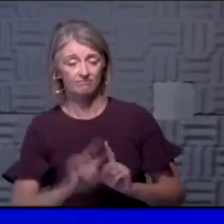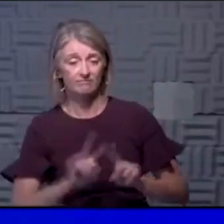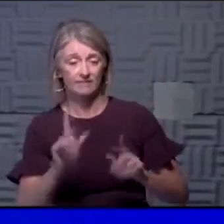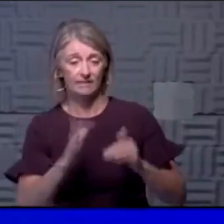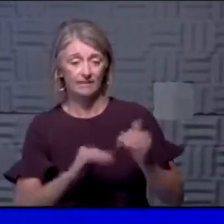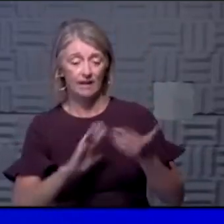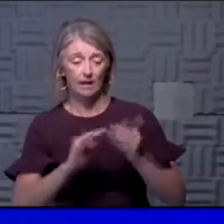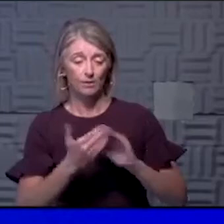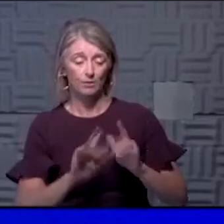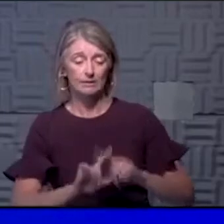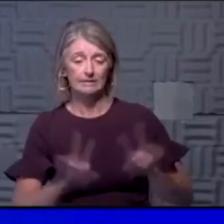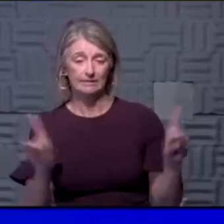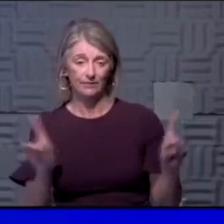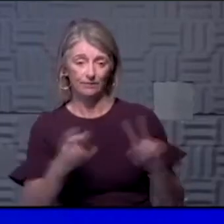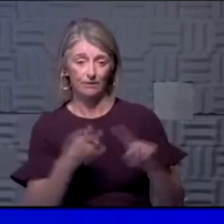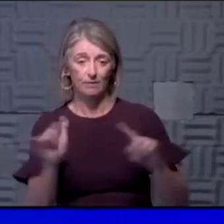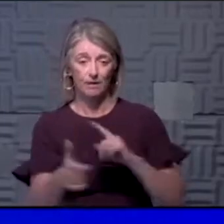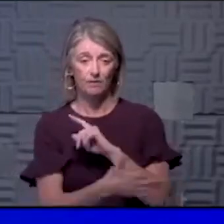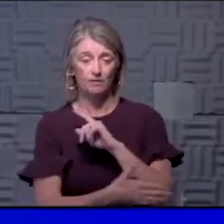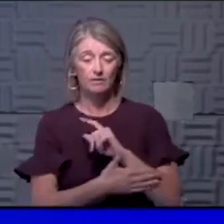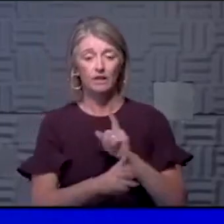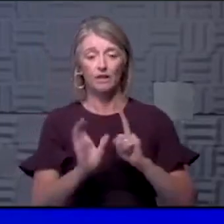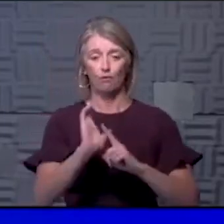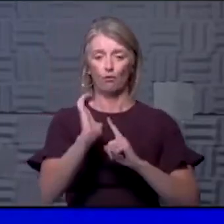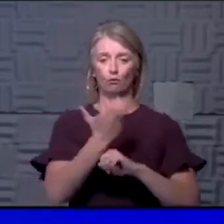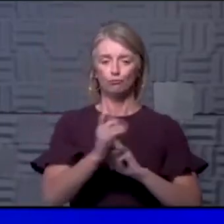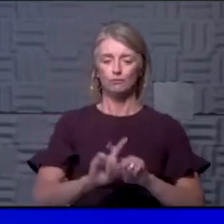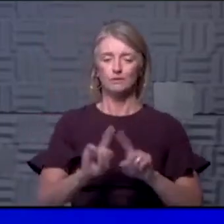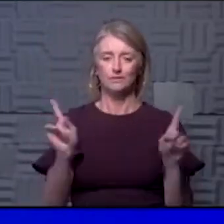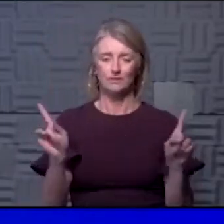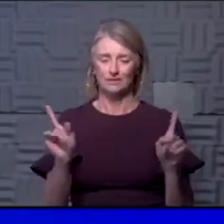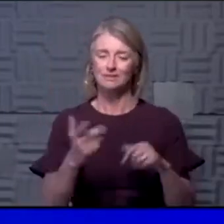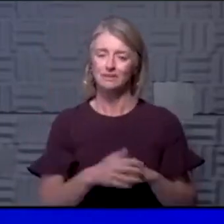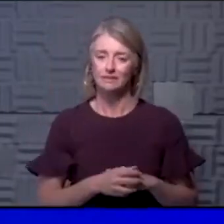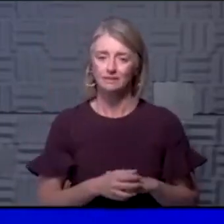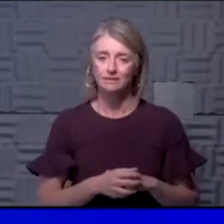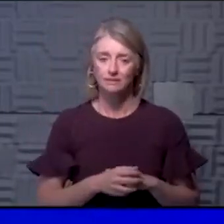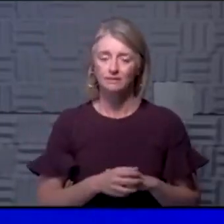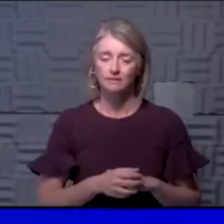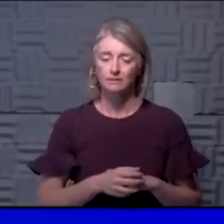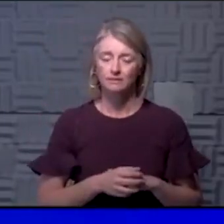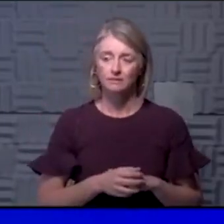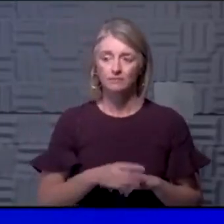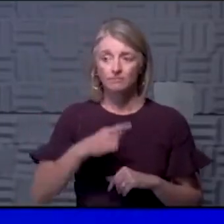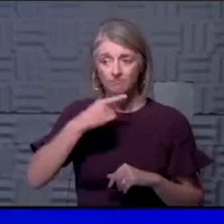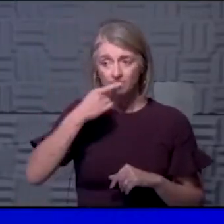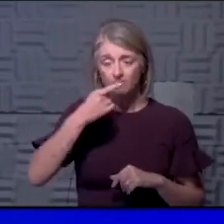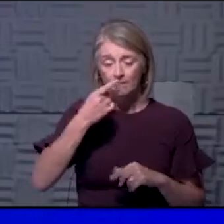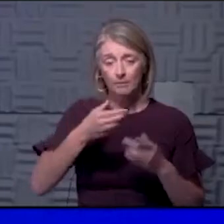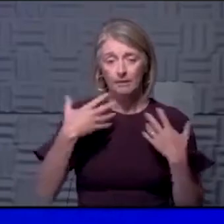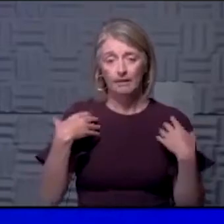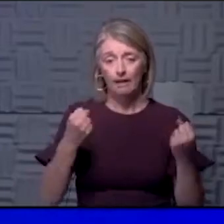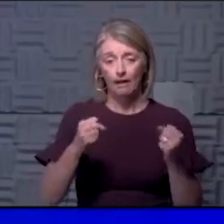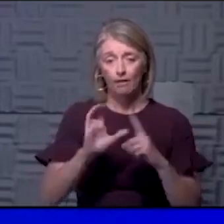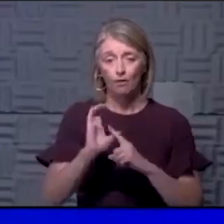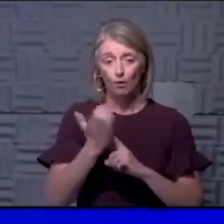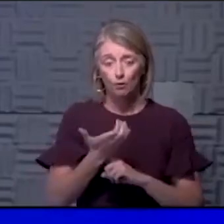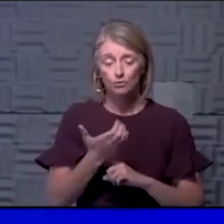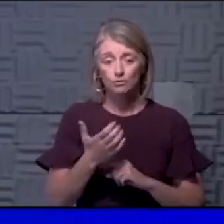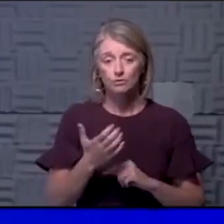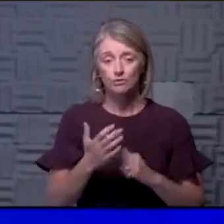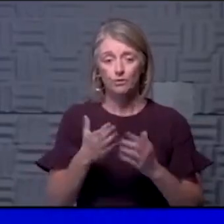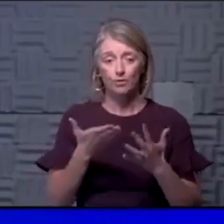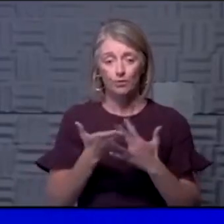The communities are so different. There's a lot of culture differences, and I mean, public health culture throughout